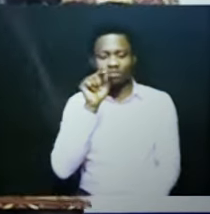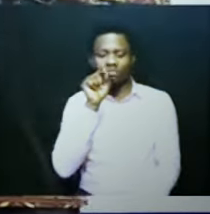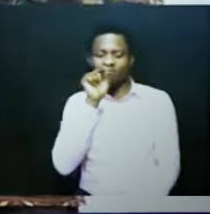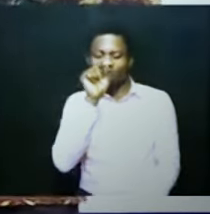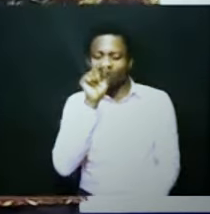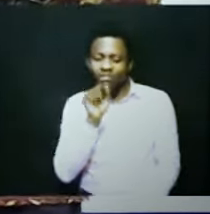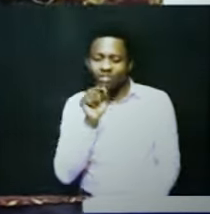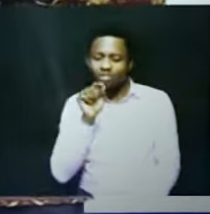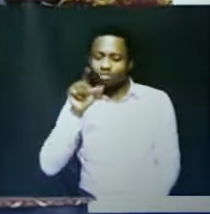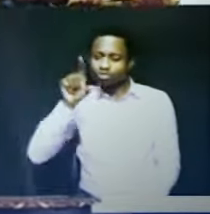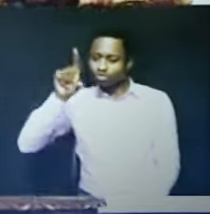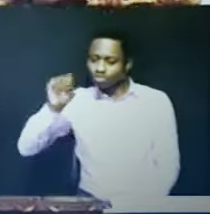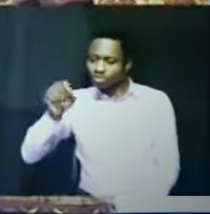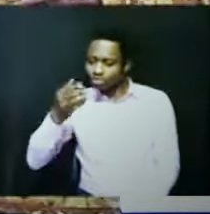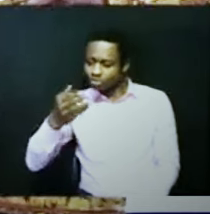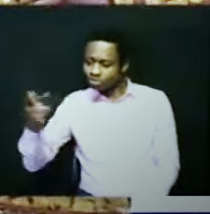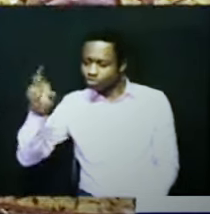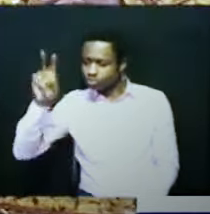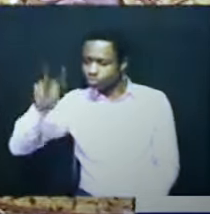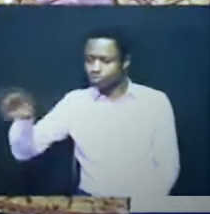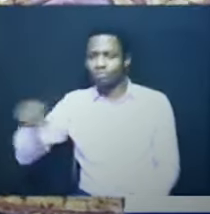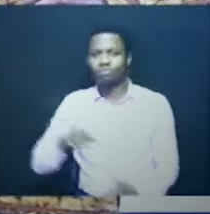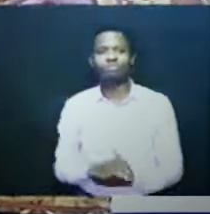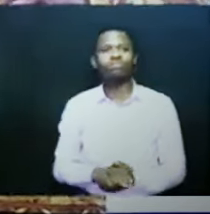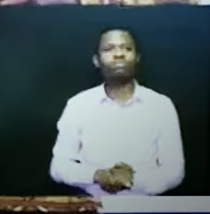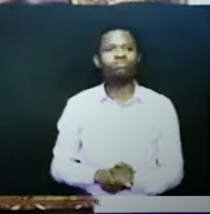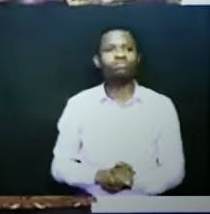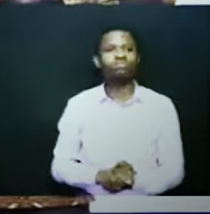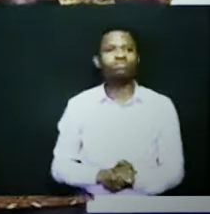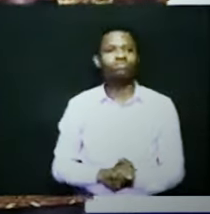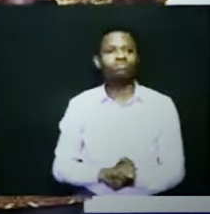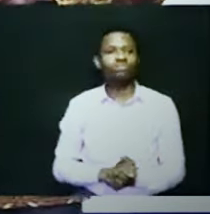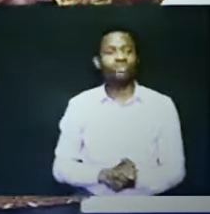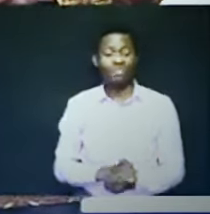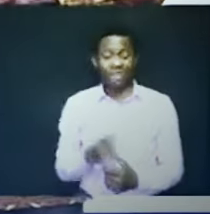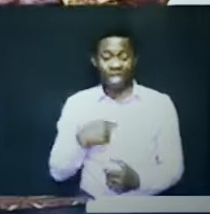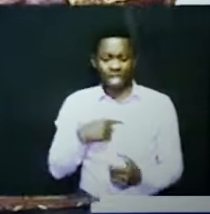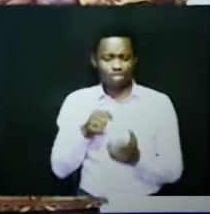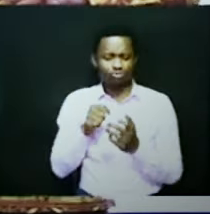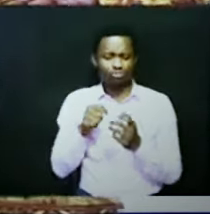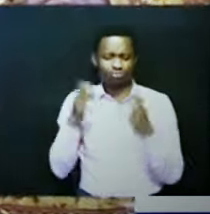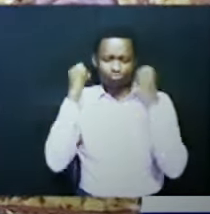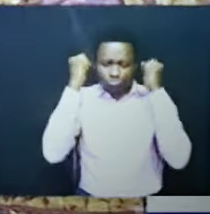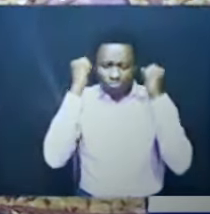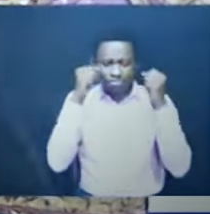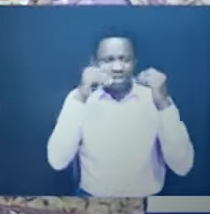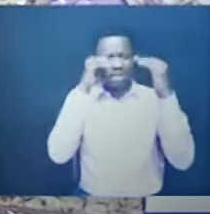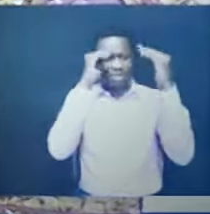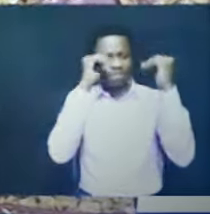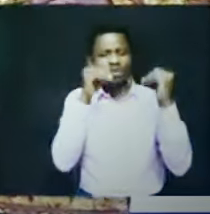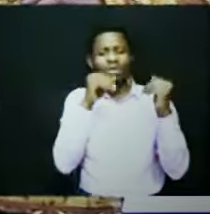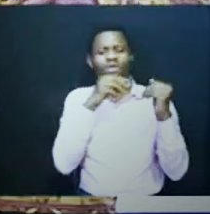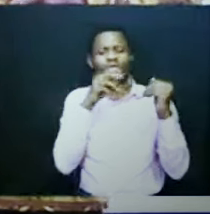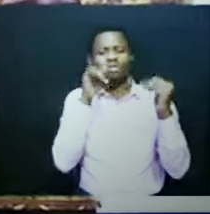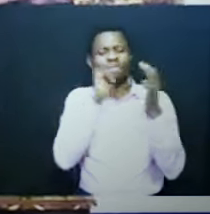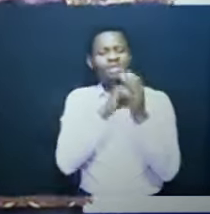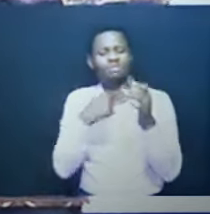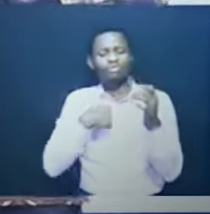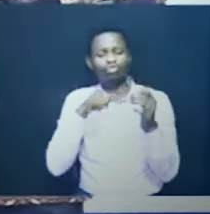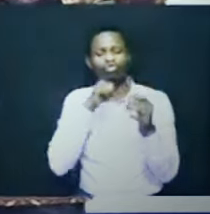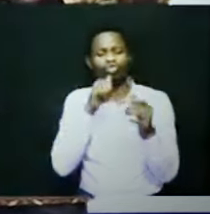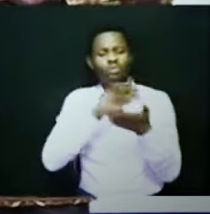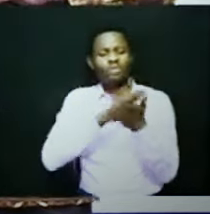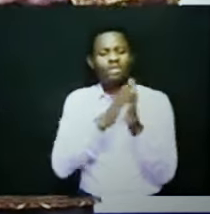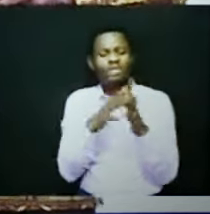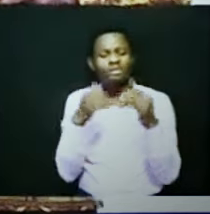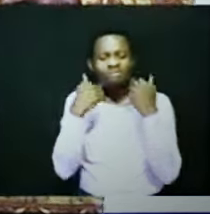no aduonu mienu no. I eagerly expect and hope that I will in no way be ashamed,